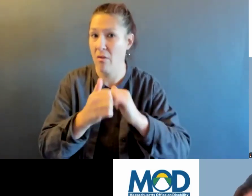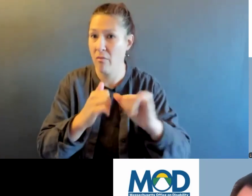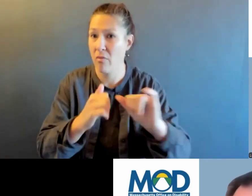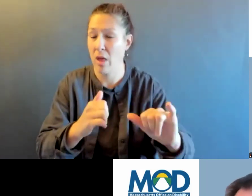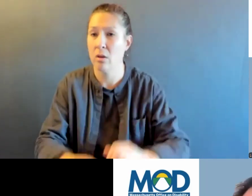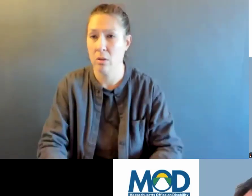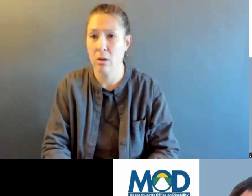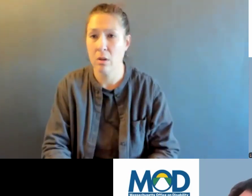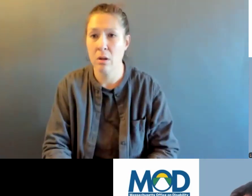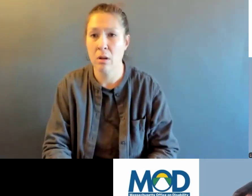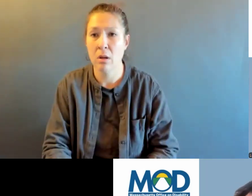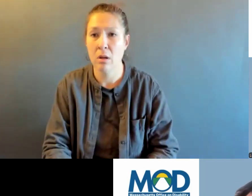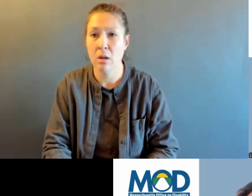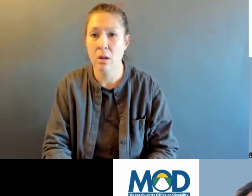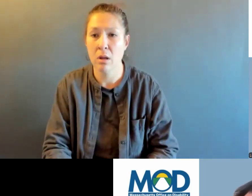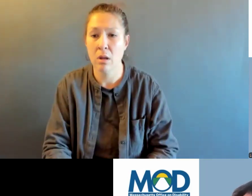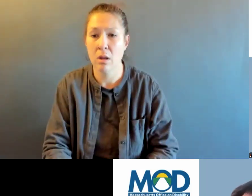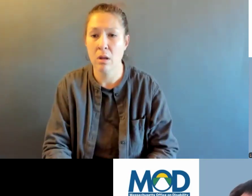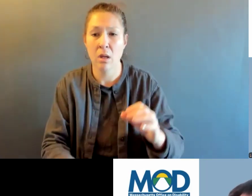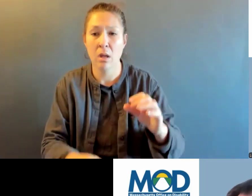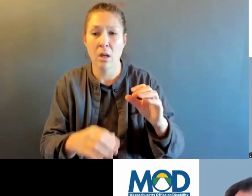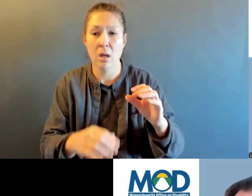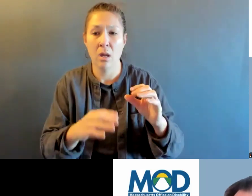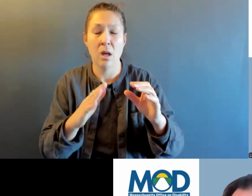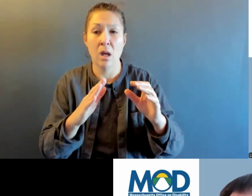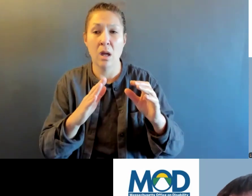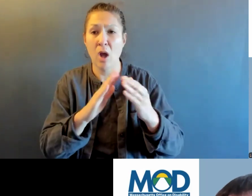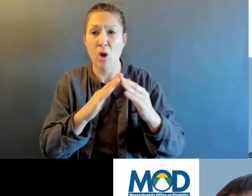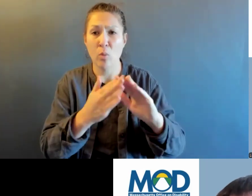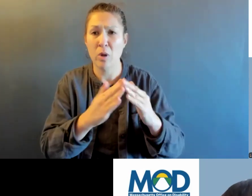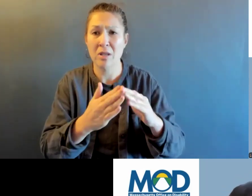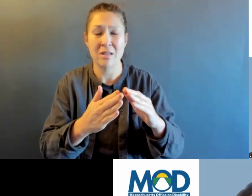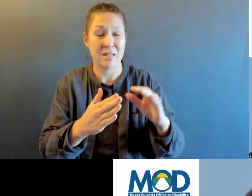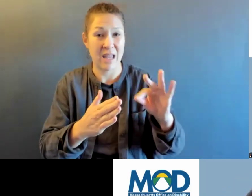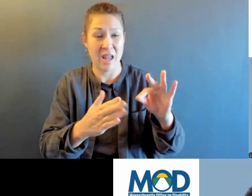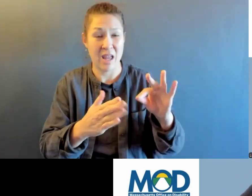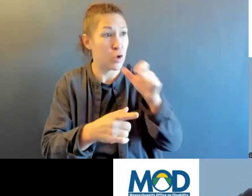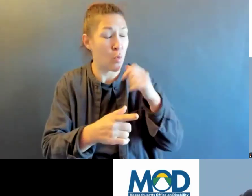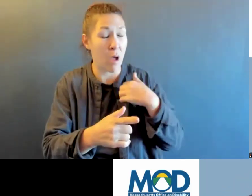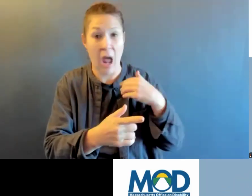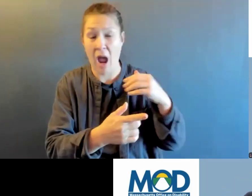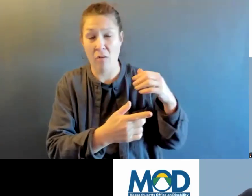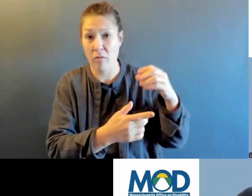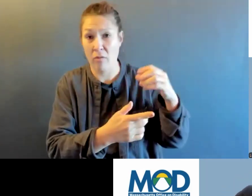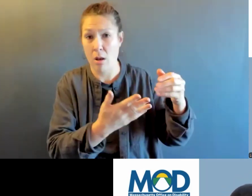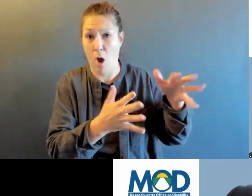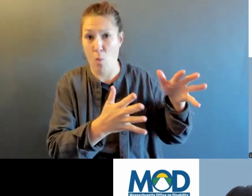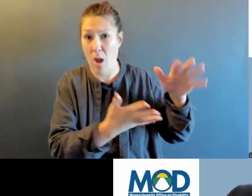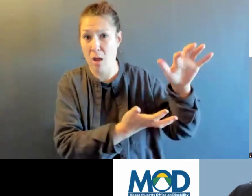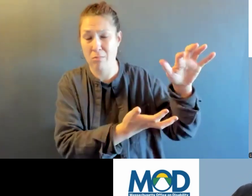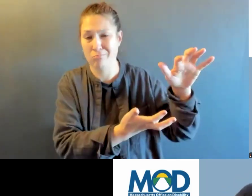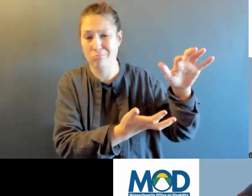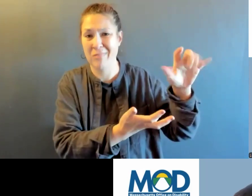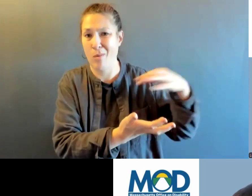and for communities that are not automatically receiving those funds, they would have to apply for a grant. Commissions on disabilities working with their local